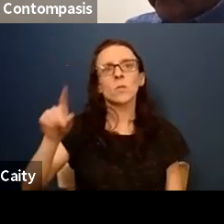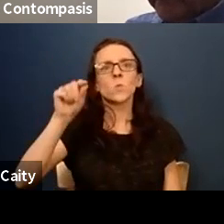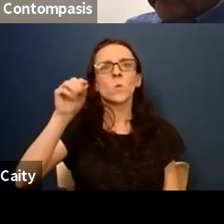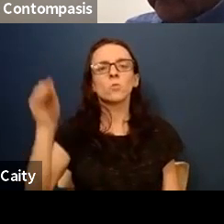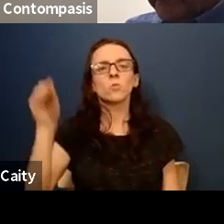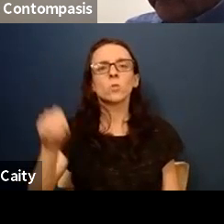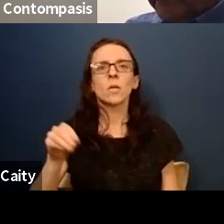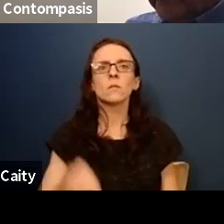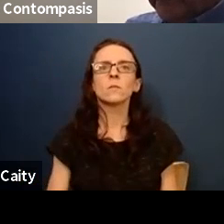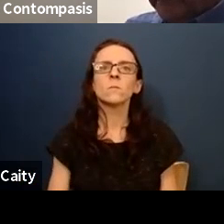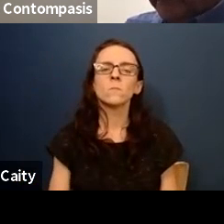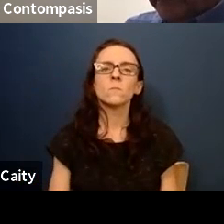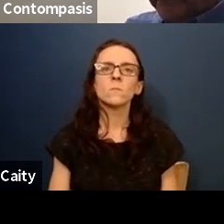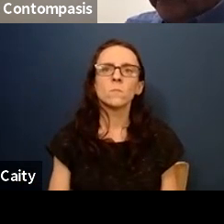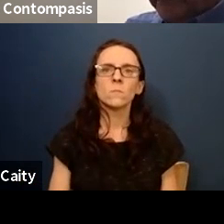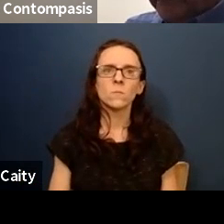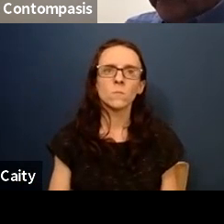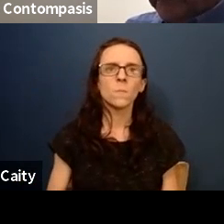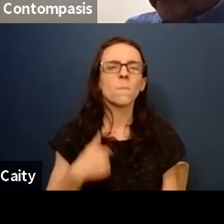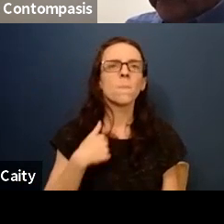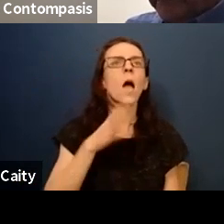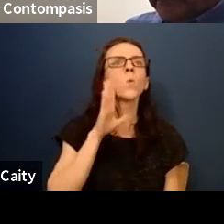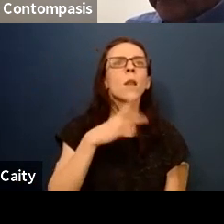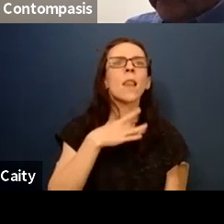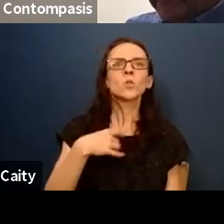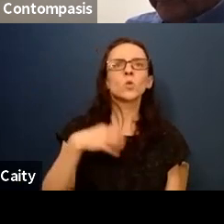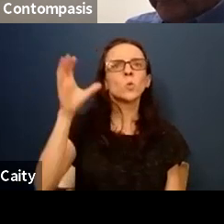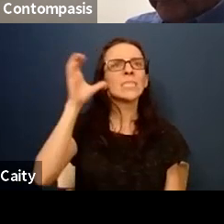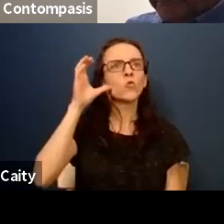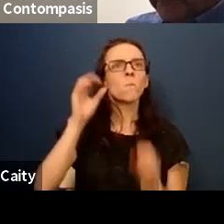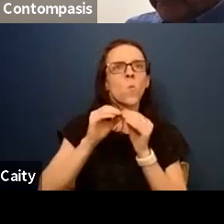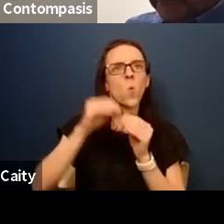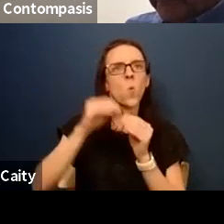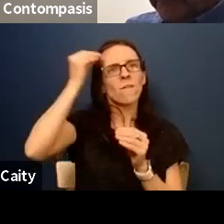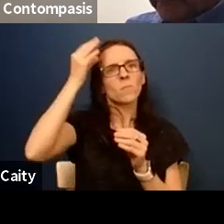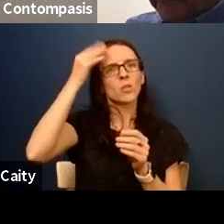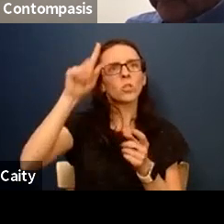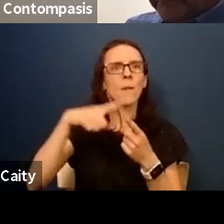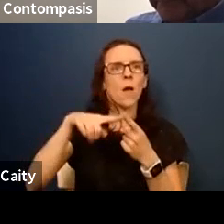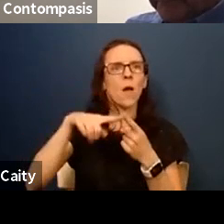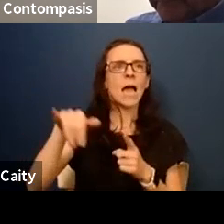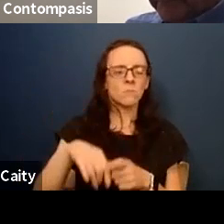I'd love to hear more illumination from that, precisely for that,